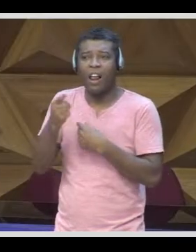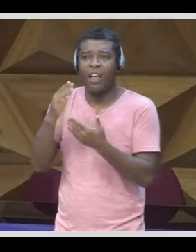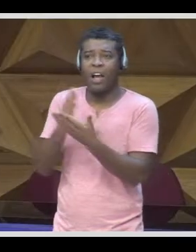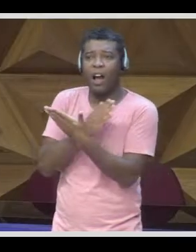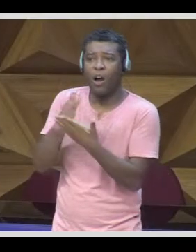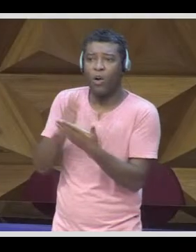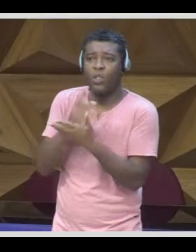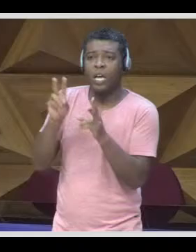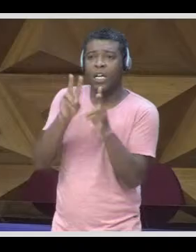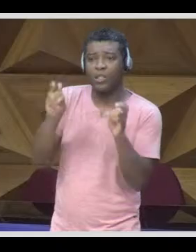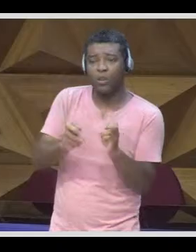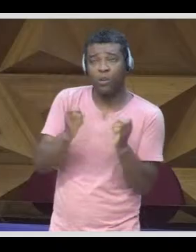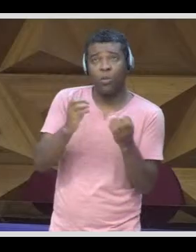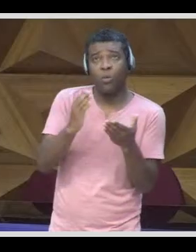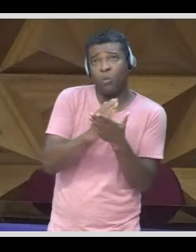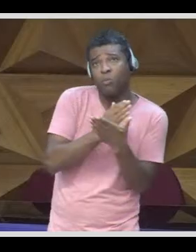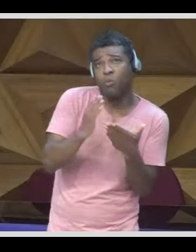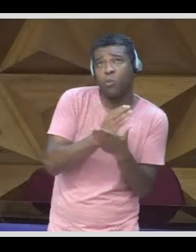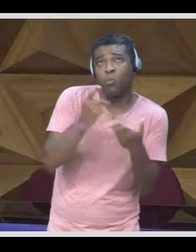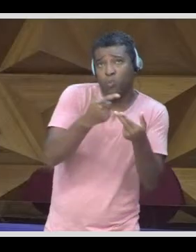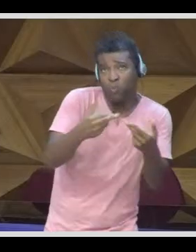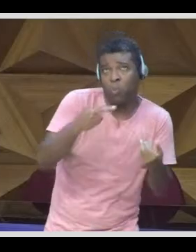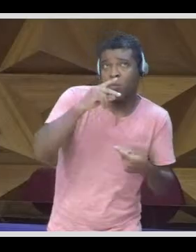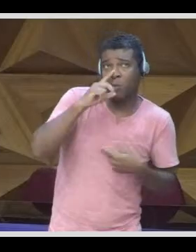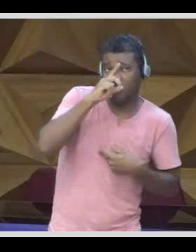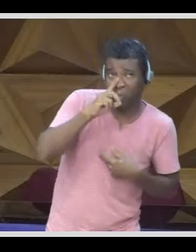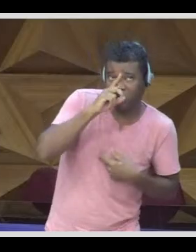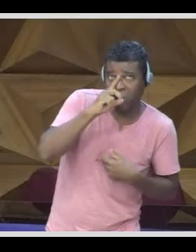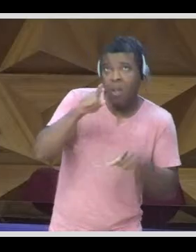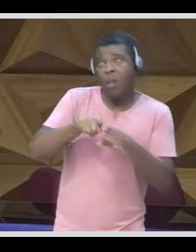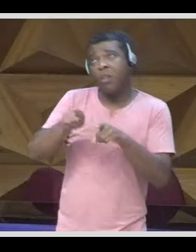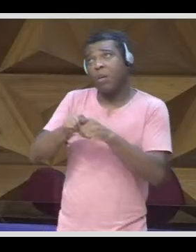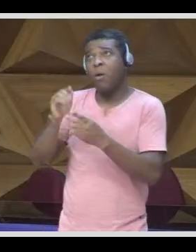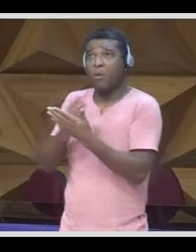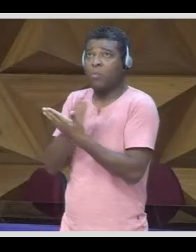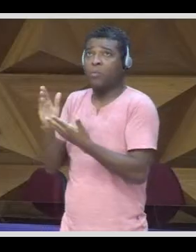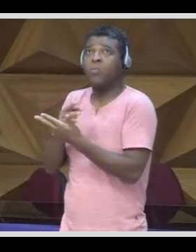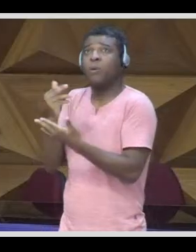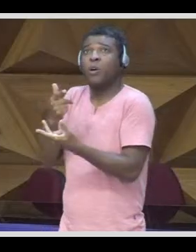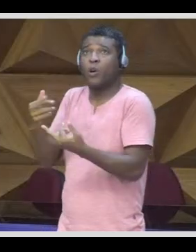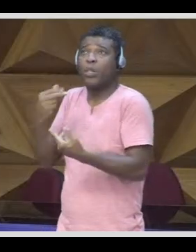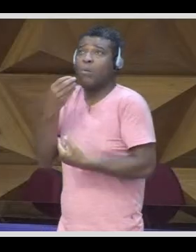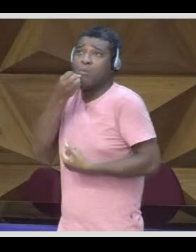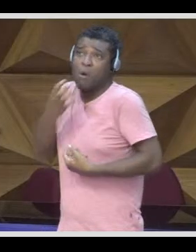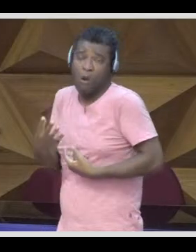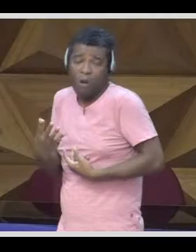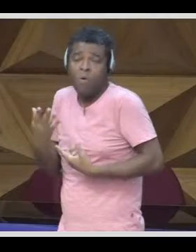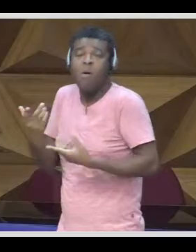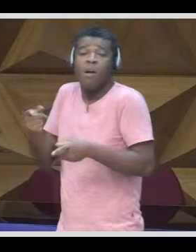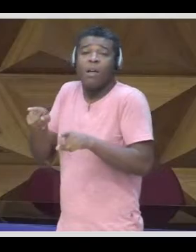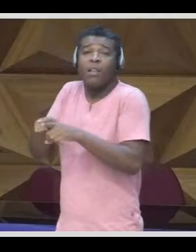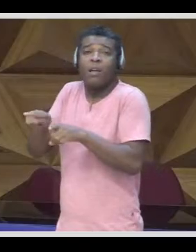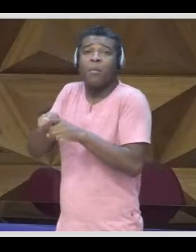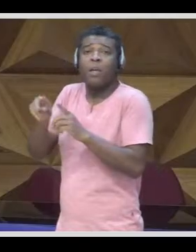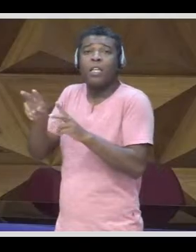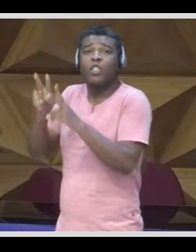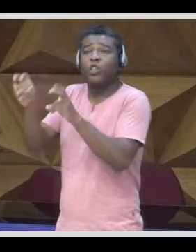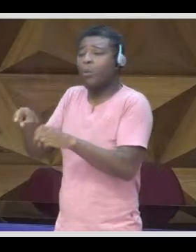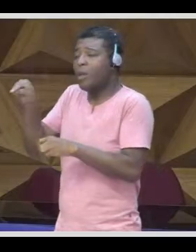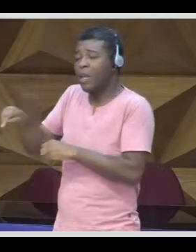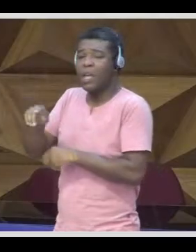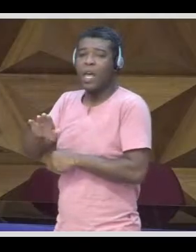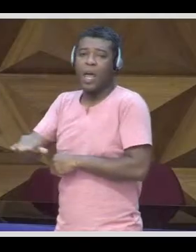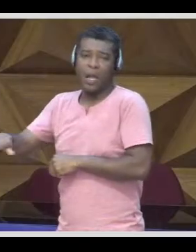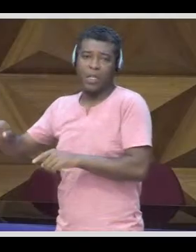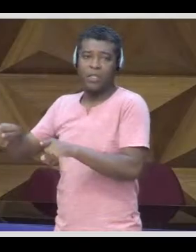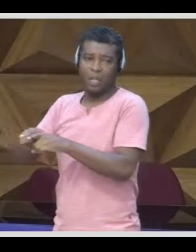So the driving question here is, how does a particular piece of content achieve large scale of dissemination? And the assumption